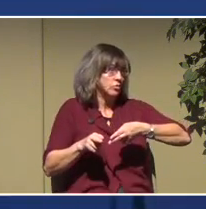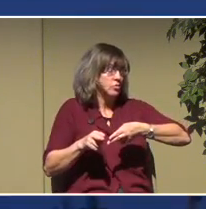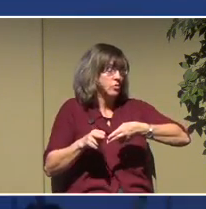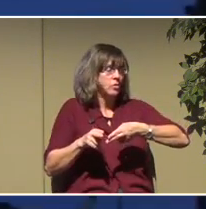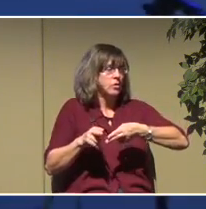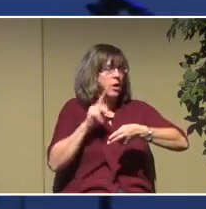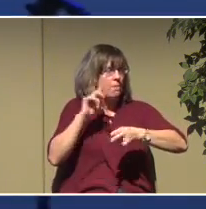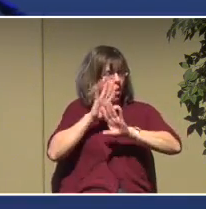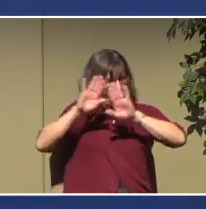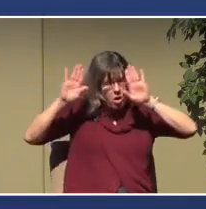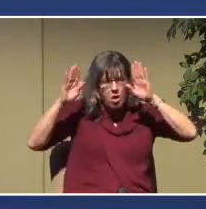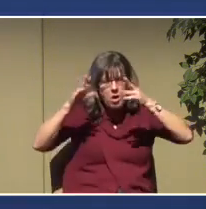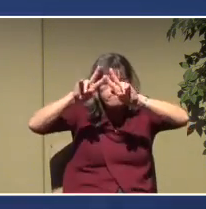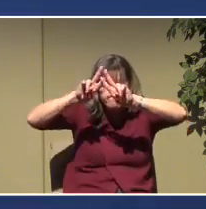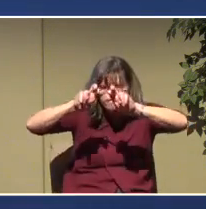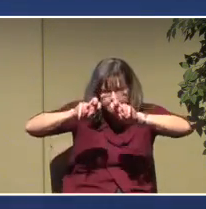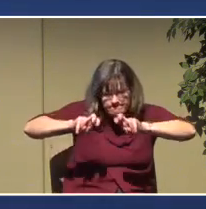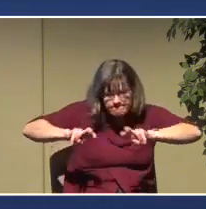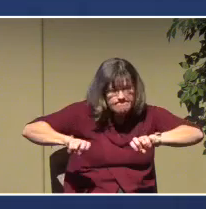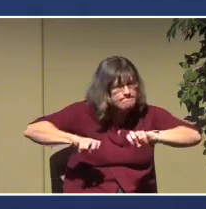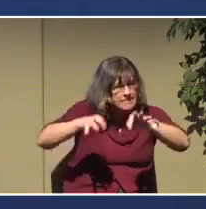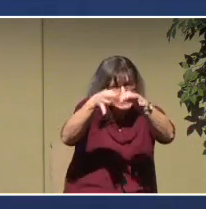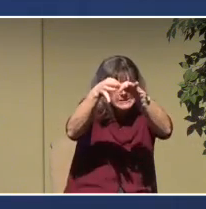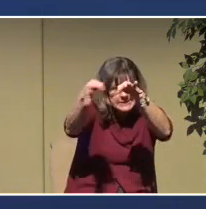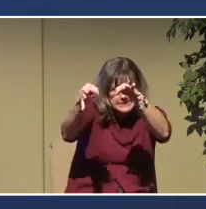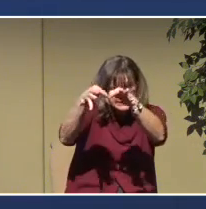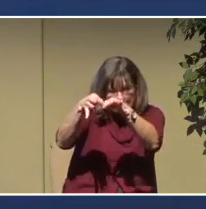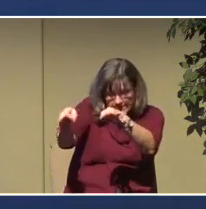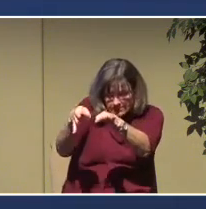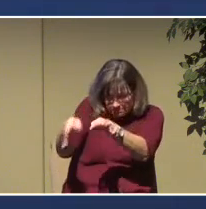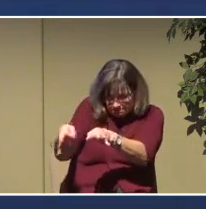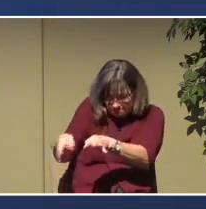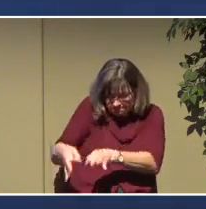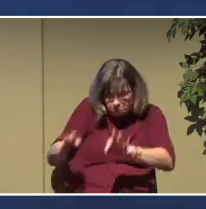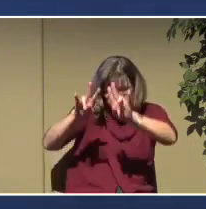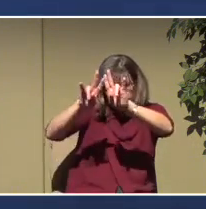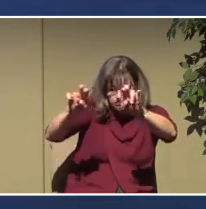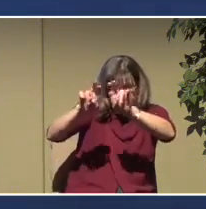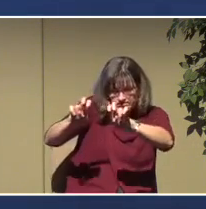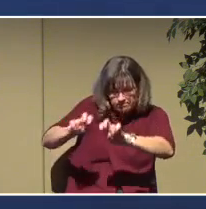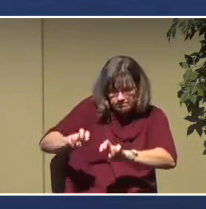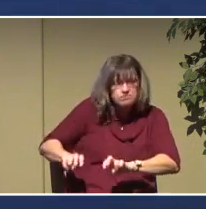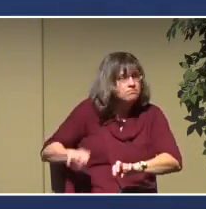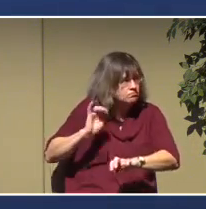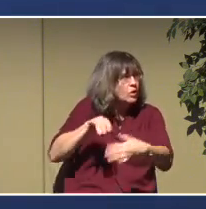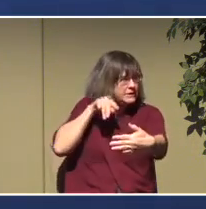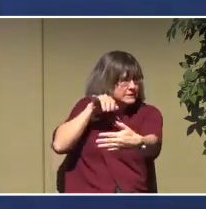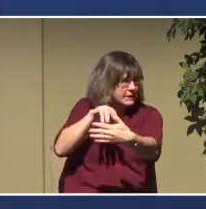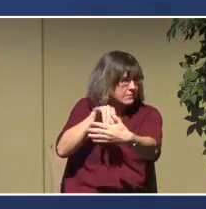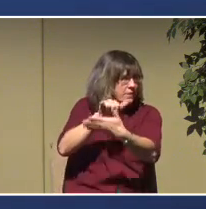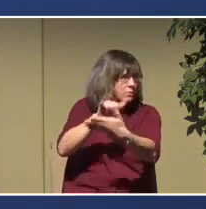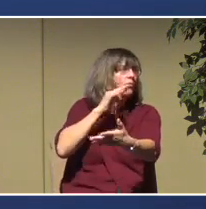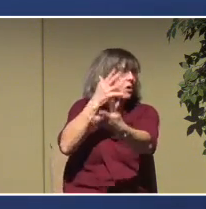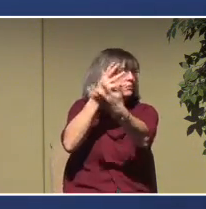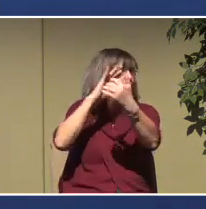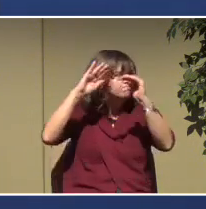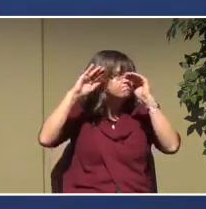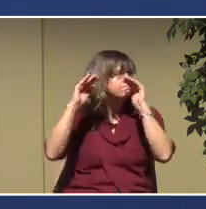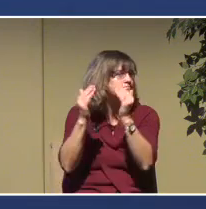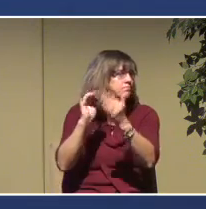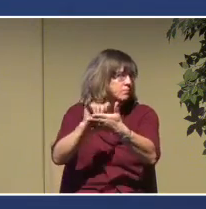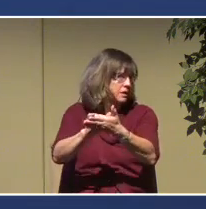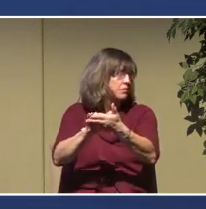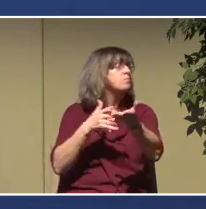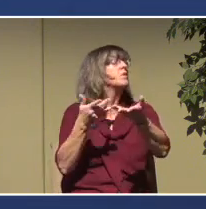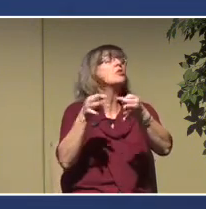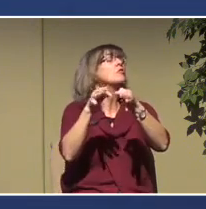it phrase by phrase. There's something in each phrase that we want to look at here. The first